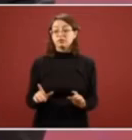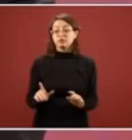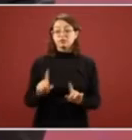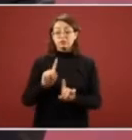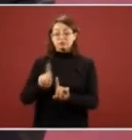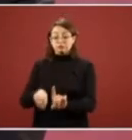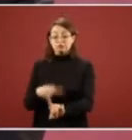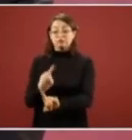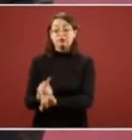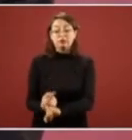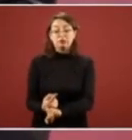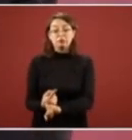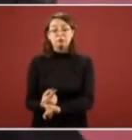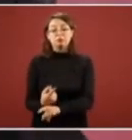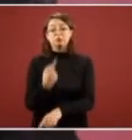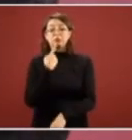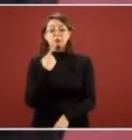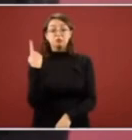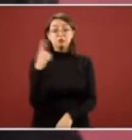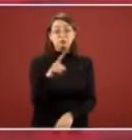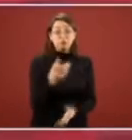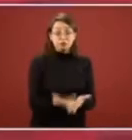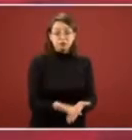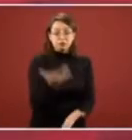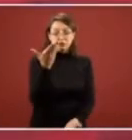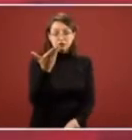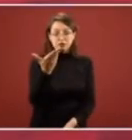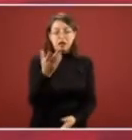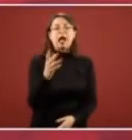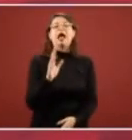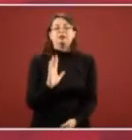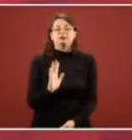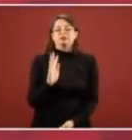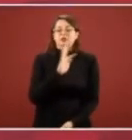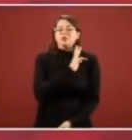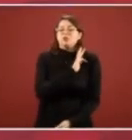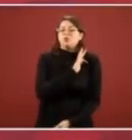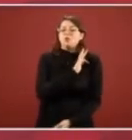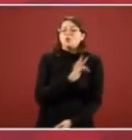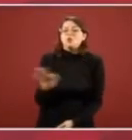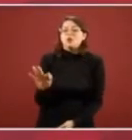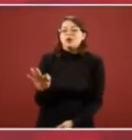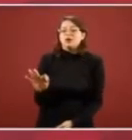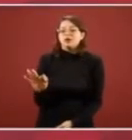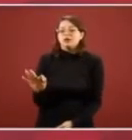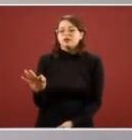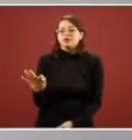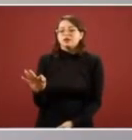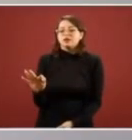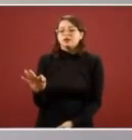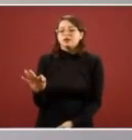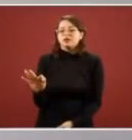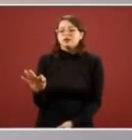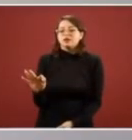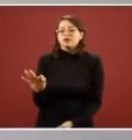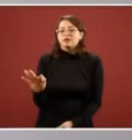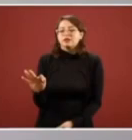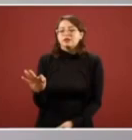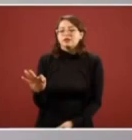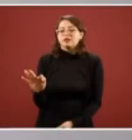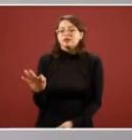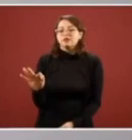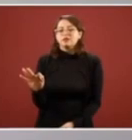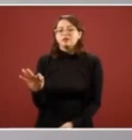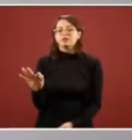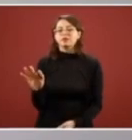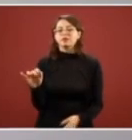known. Entonces sí, nosotros podríamos actuar. Then we could act.